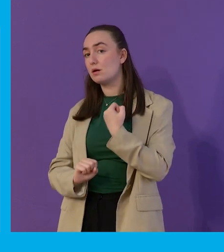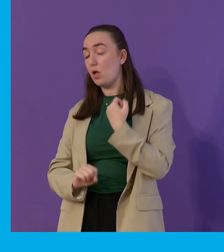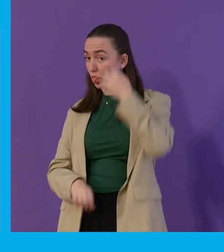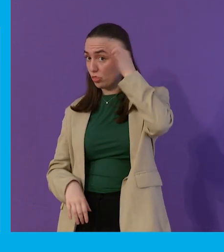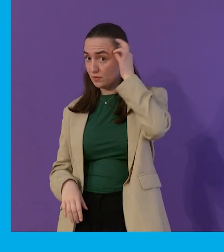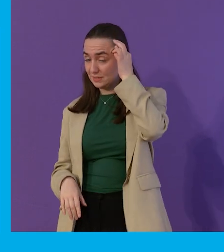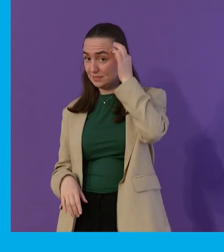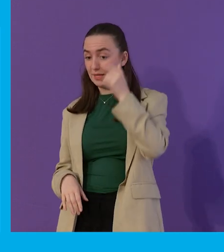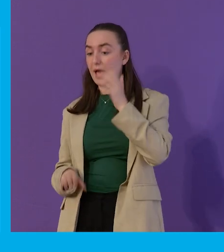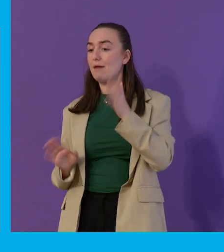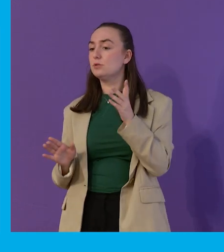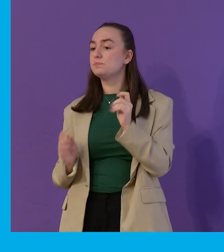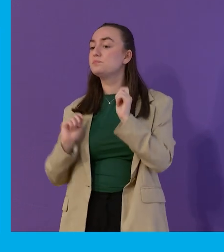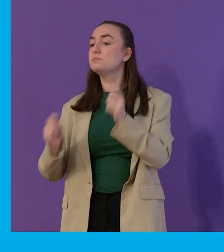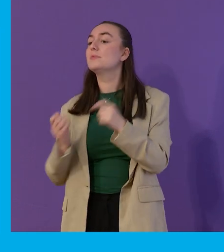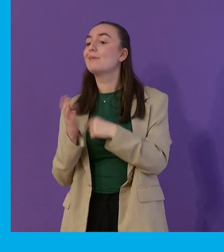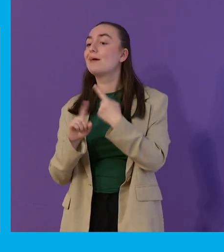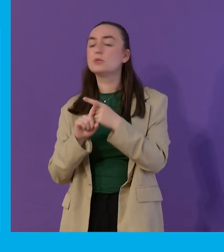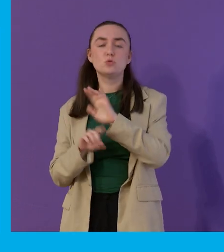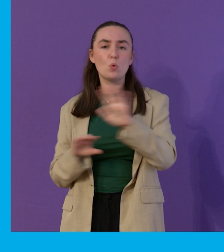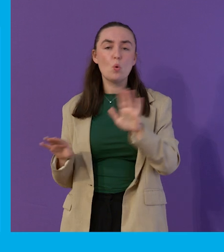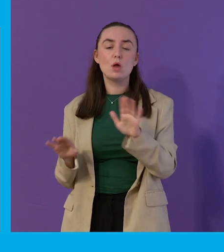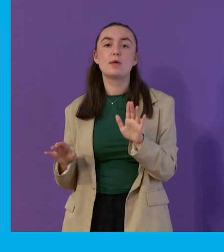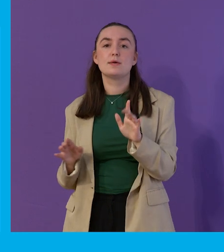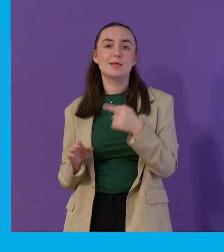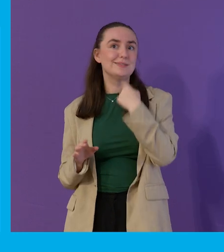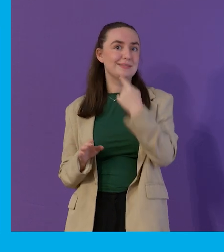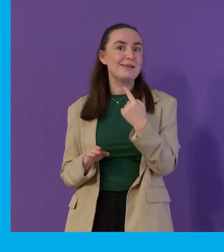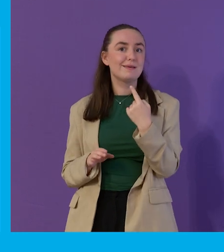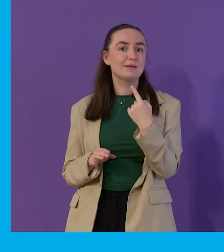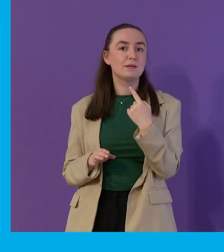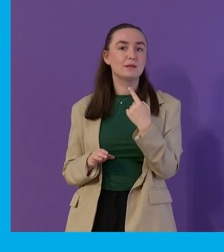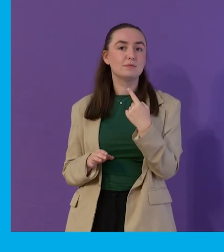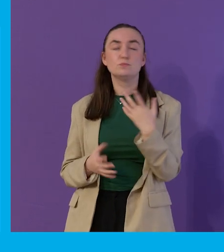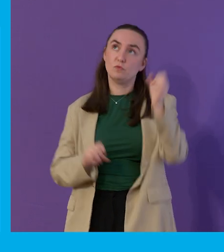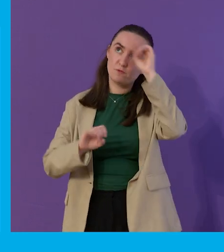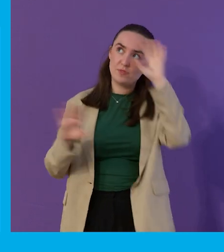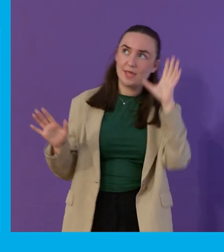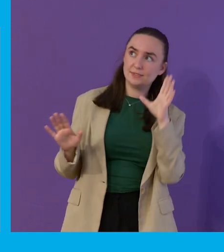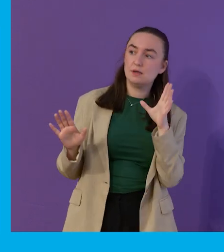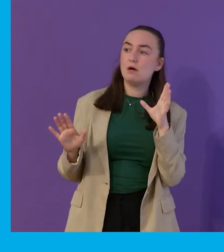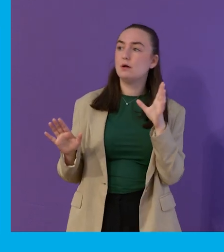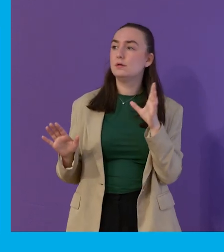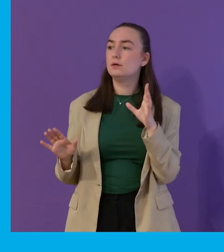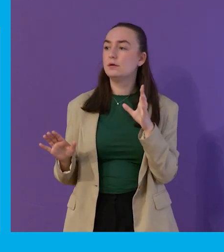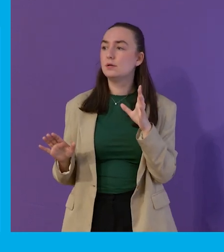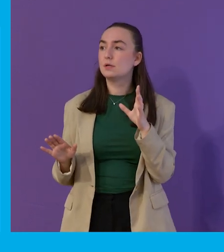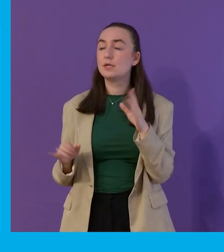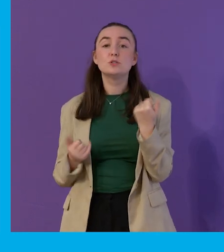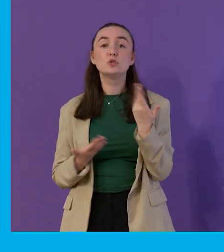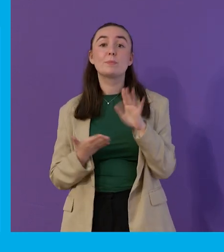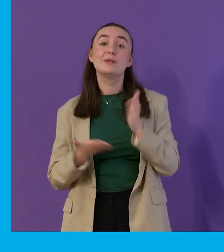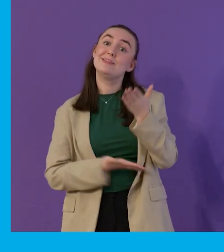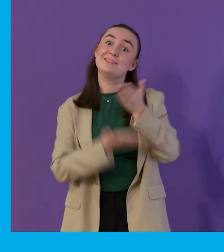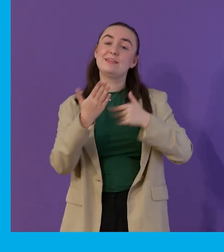imposing further taxes, but about giving local authorities a slice of, yeah, so one of the ideas that is done elsewhere and that is talked about a lot is a slice